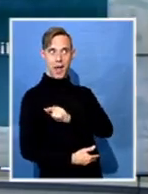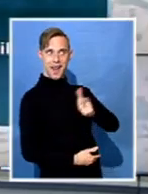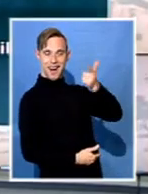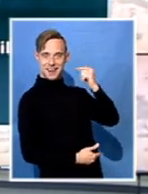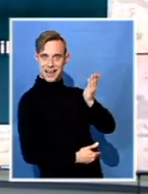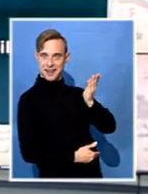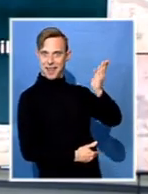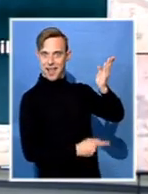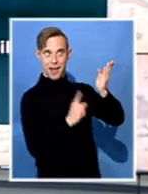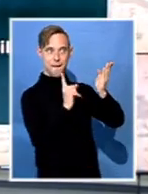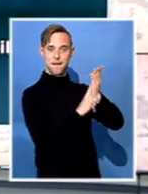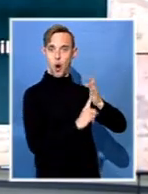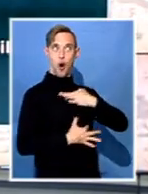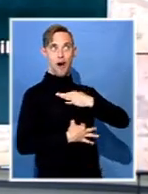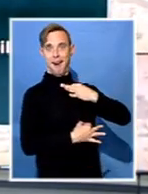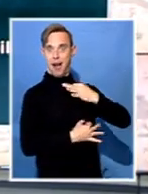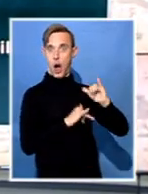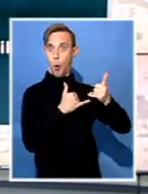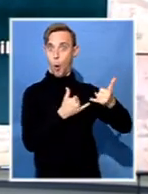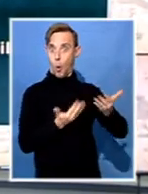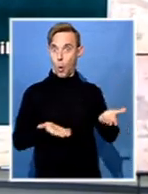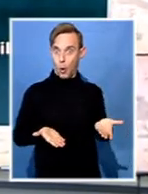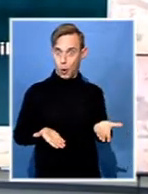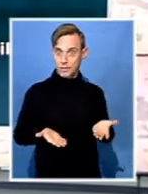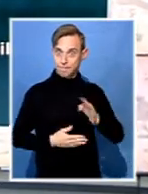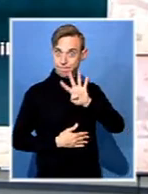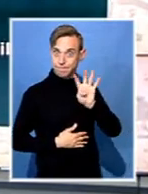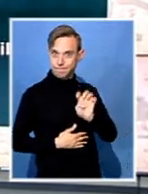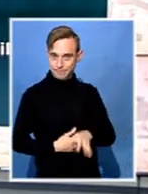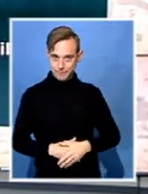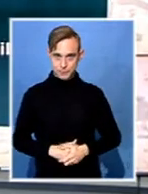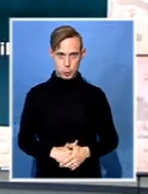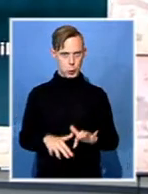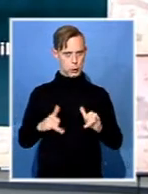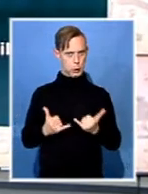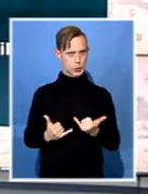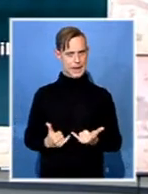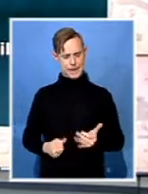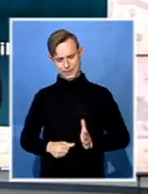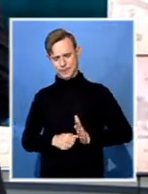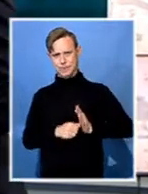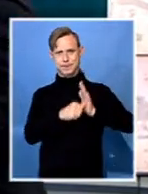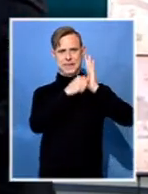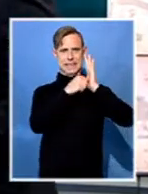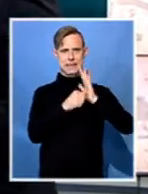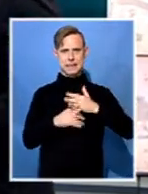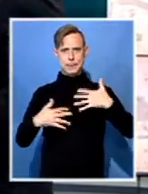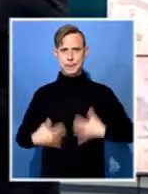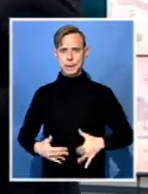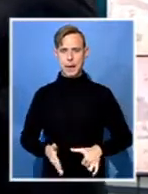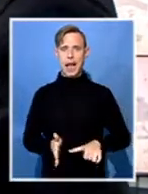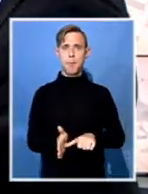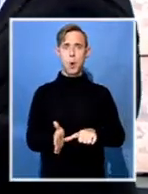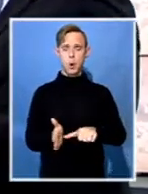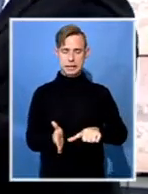It was a big day for the Finance Minister, Malusi Gigaba, and it was a big day for numbers, Francis. And let's take a look at some of those numbers.